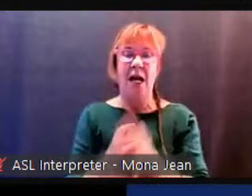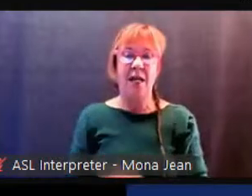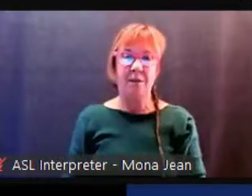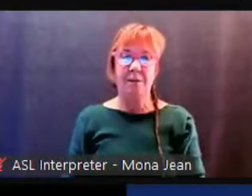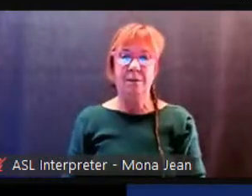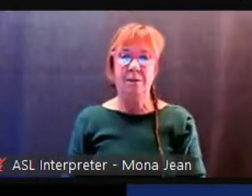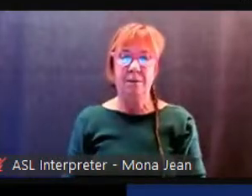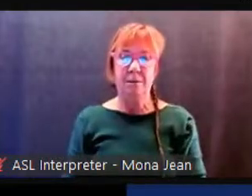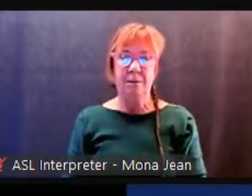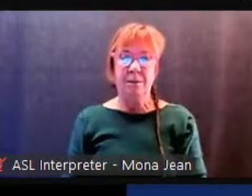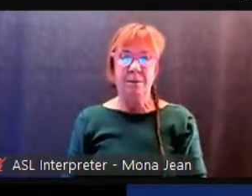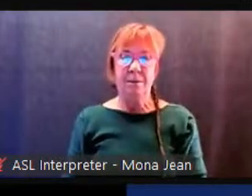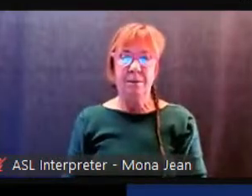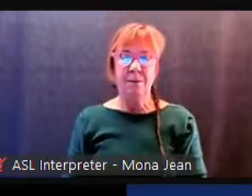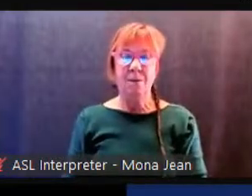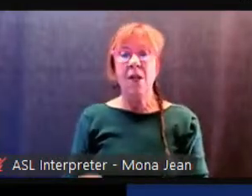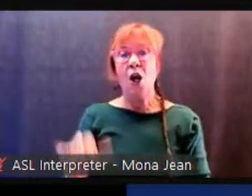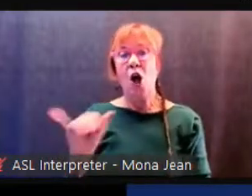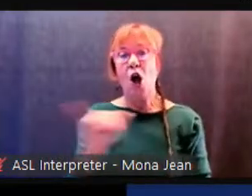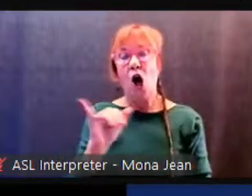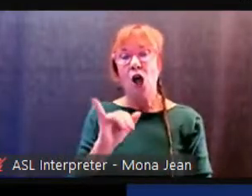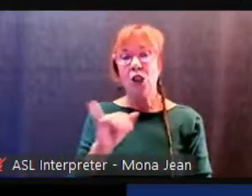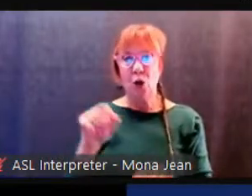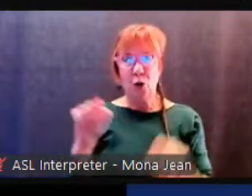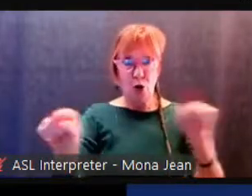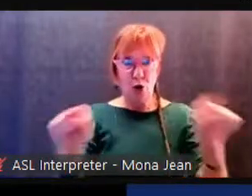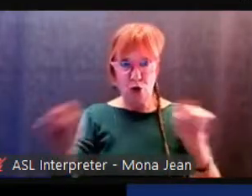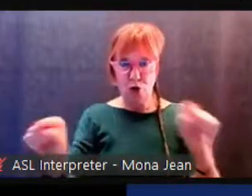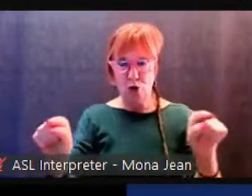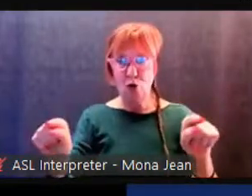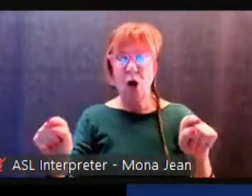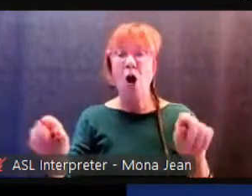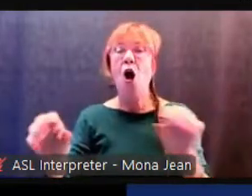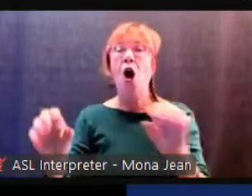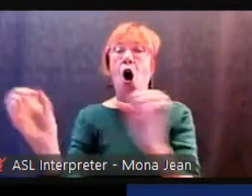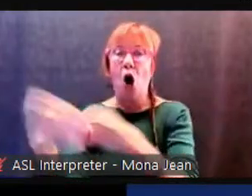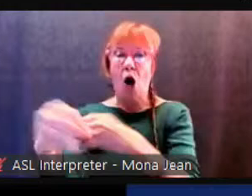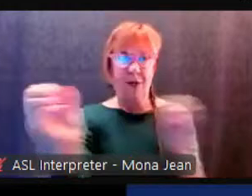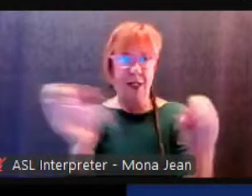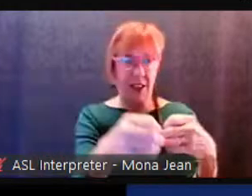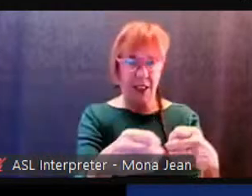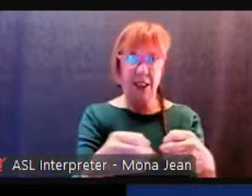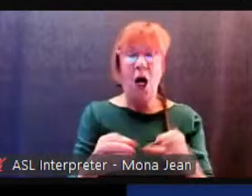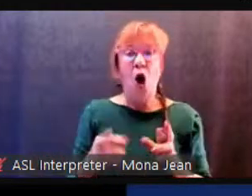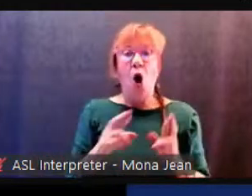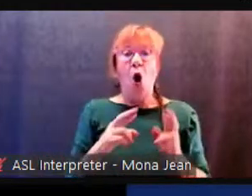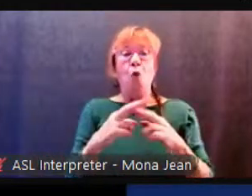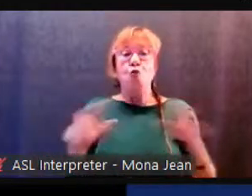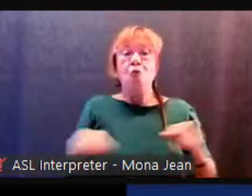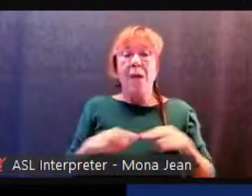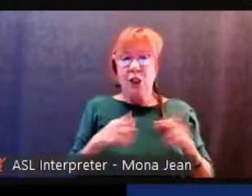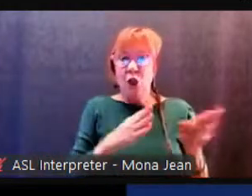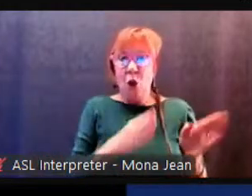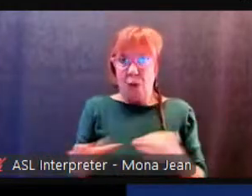recovery.lacounty.gov. In addition to our field offices focused on disaster recovery, regional planning also has a number of other field